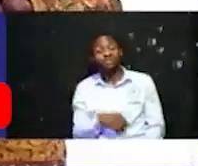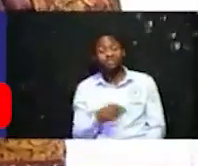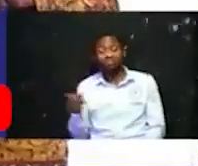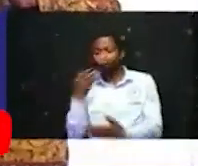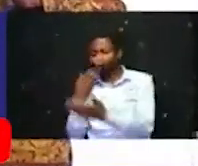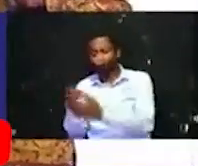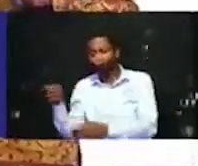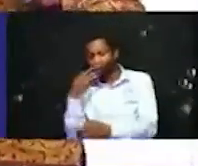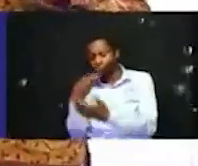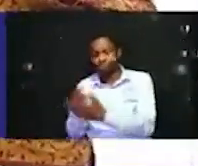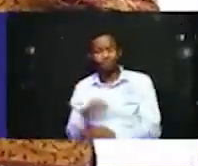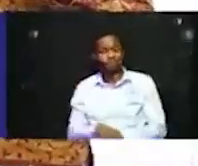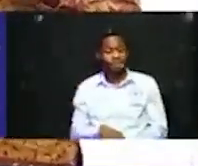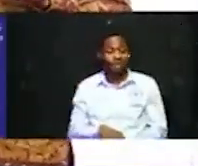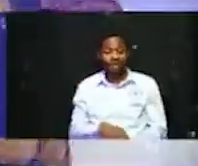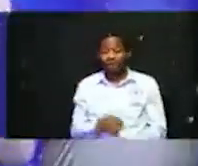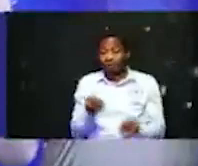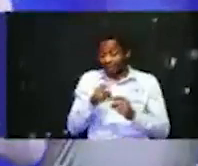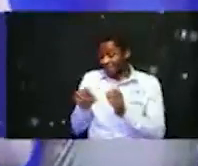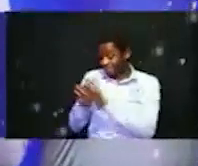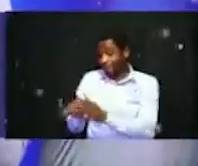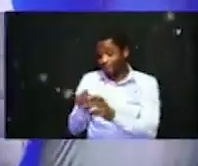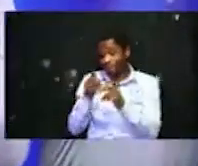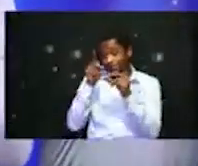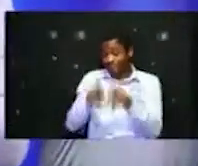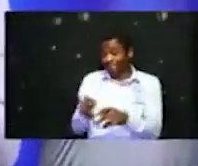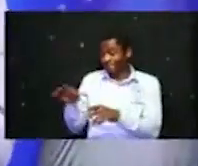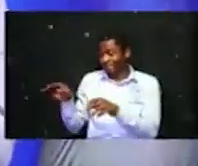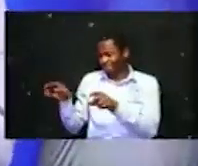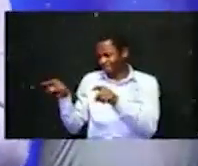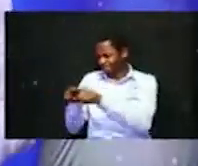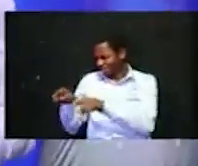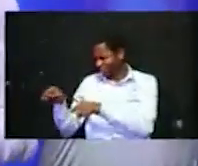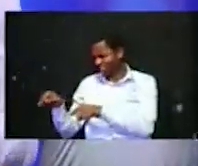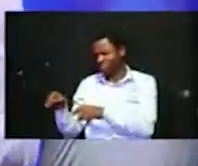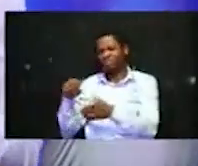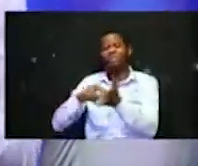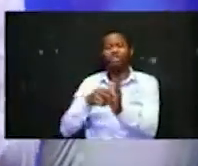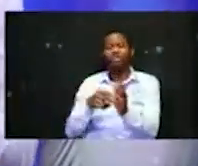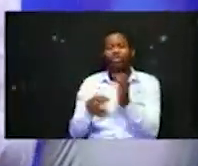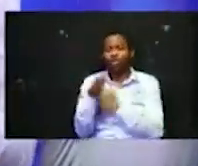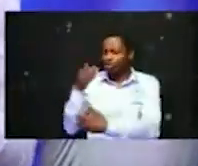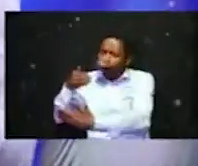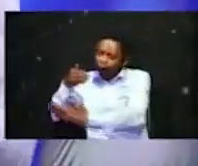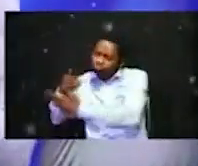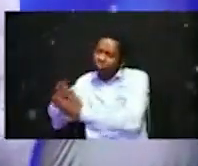Now, when you are like this, what happens is that God is always close to you. And